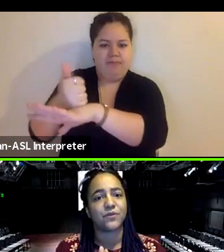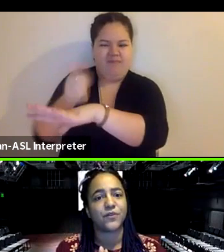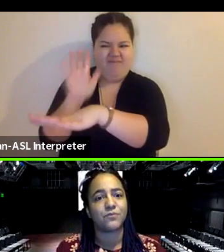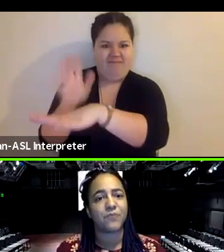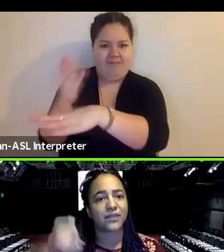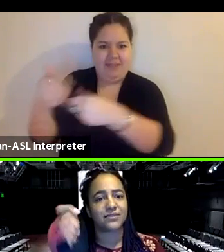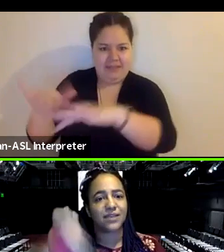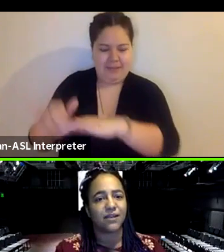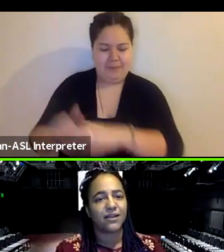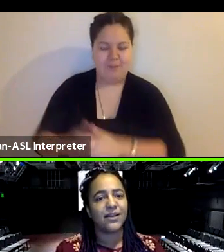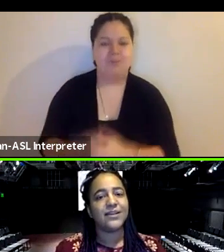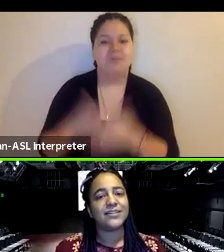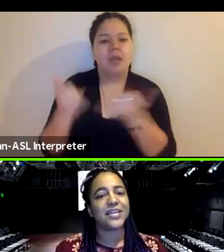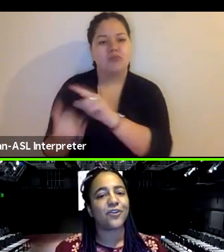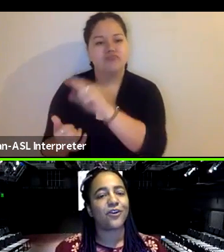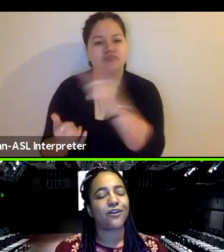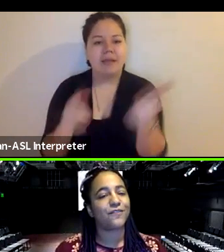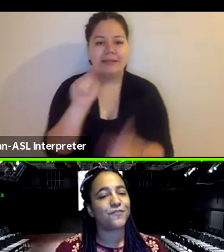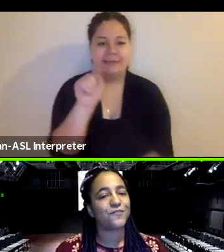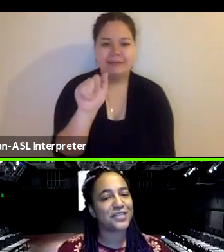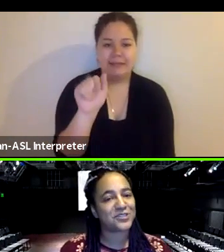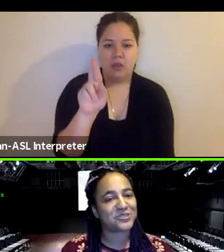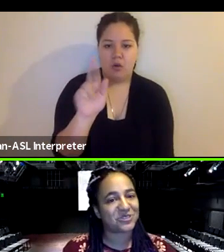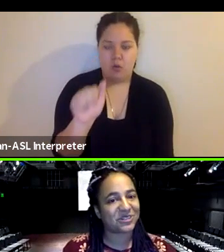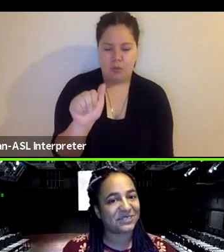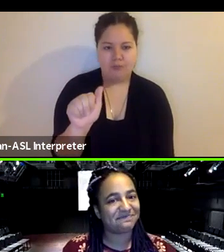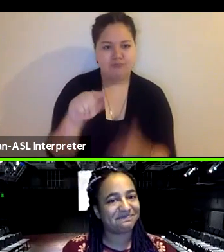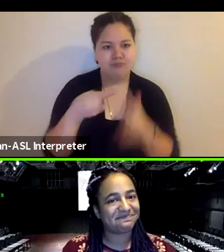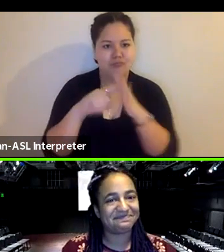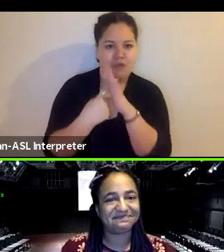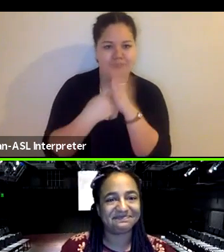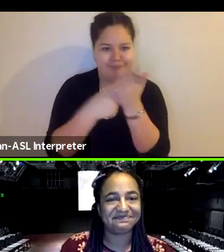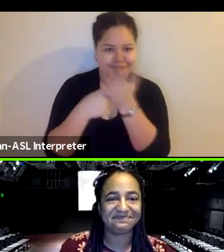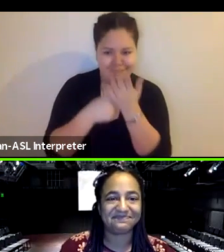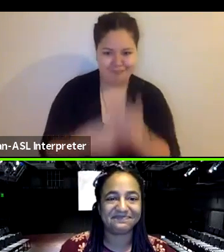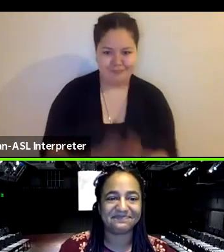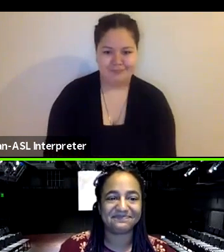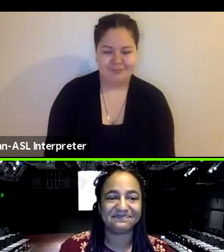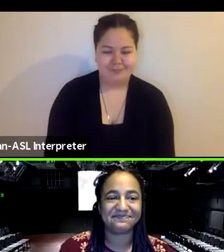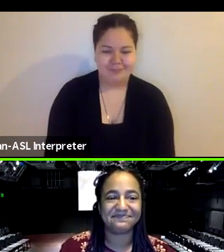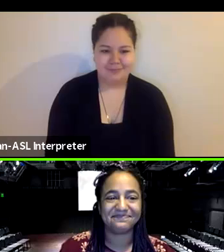this microphone back to Tara to get our conversation started.